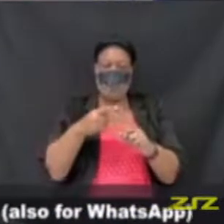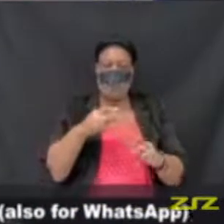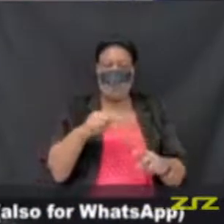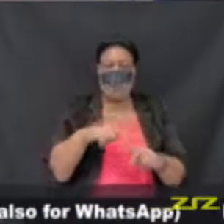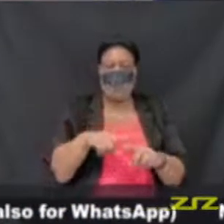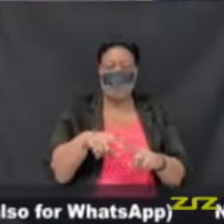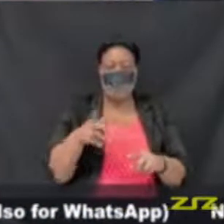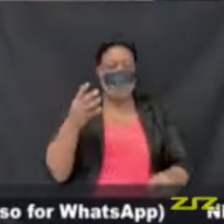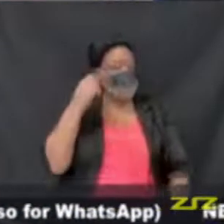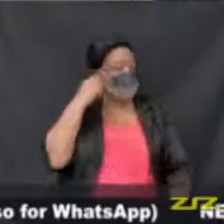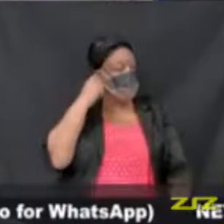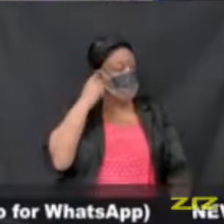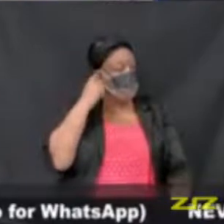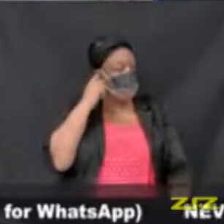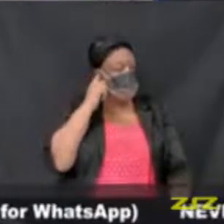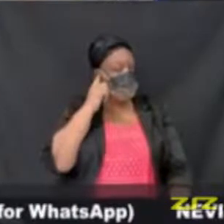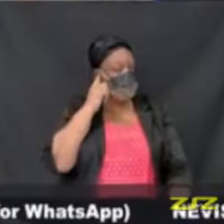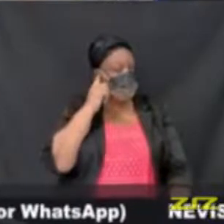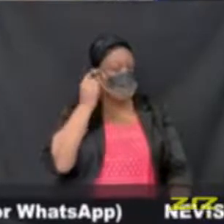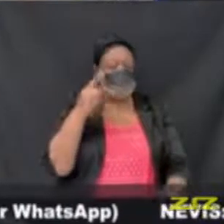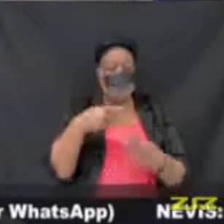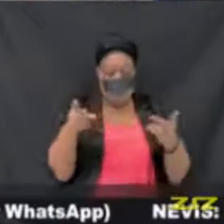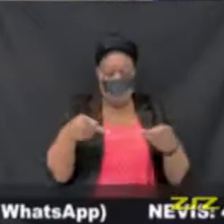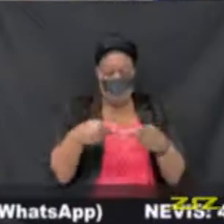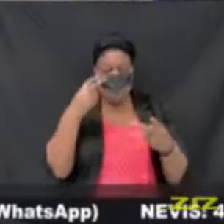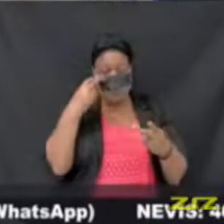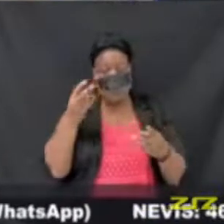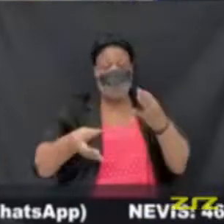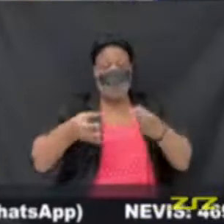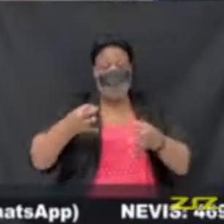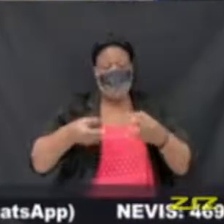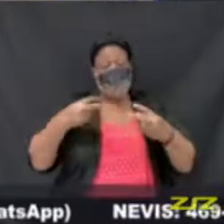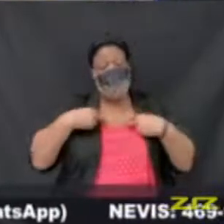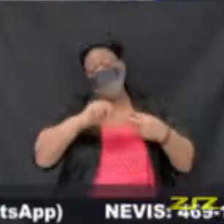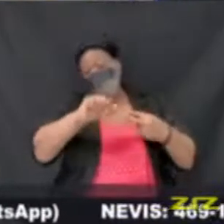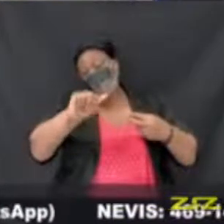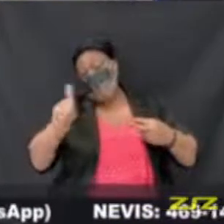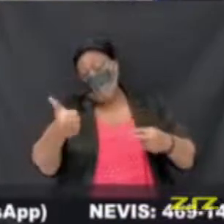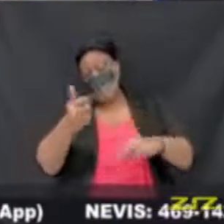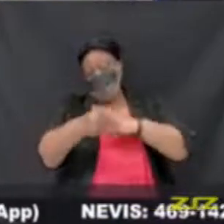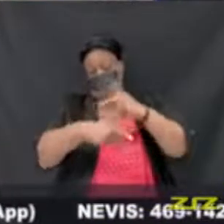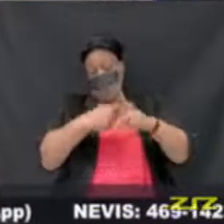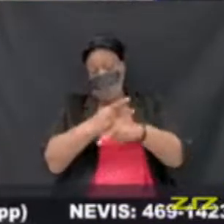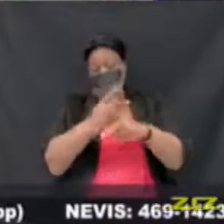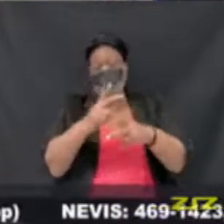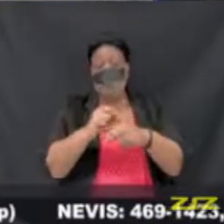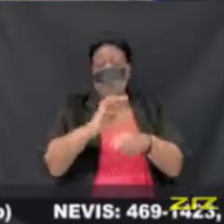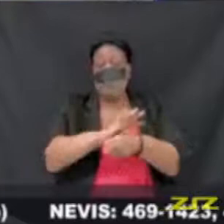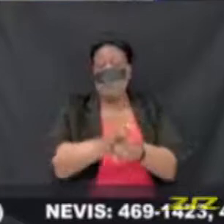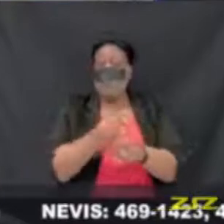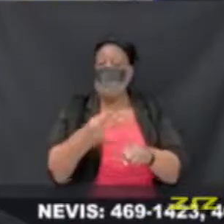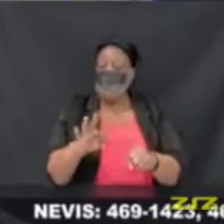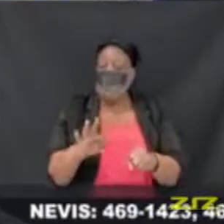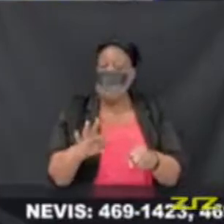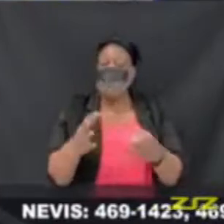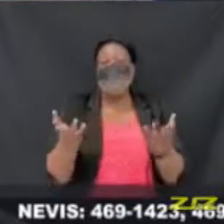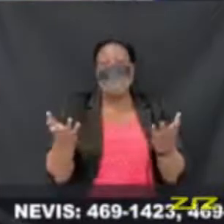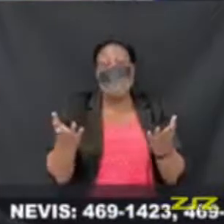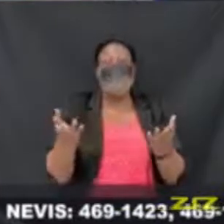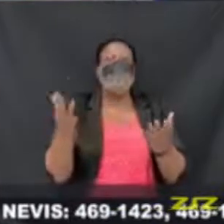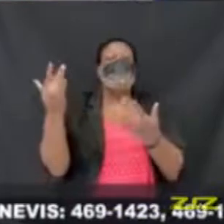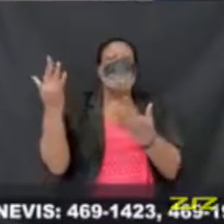about 2.5 to 3 weeks for us to get the results. But as we've done in the past, as soon as the